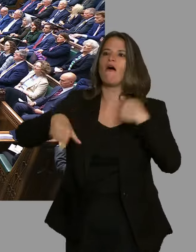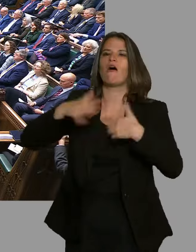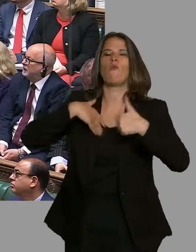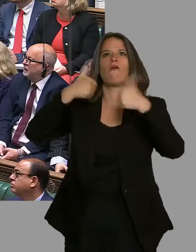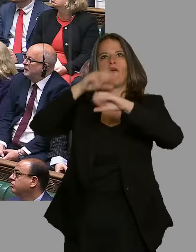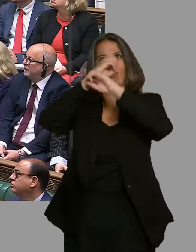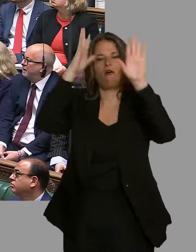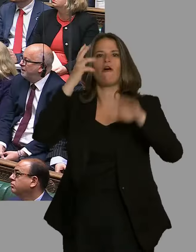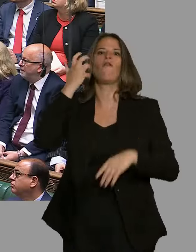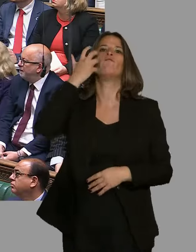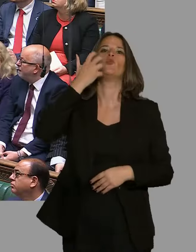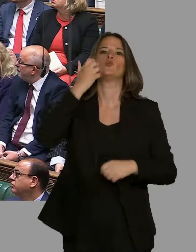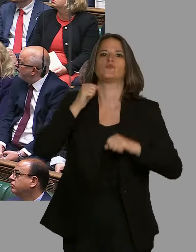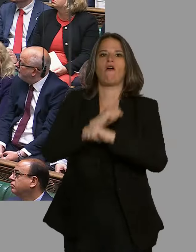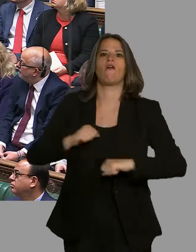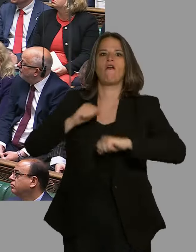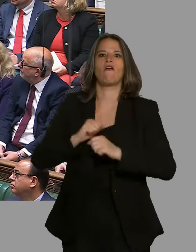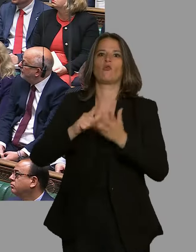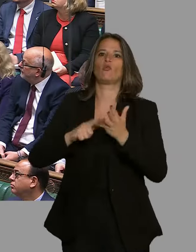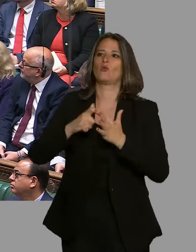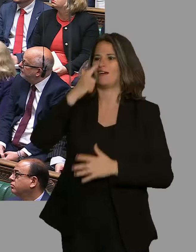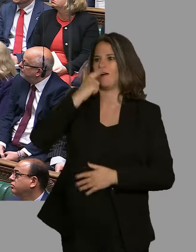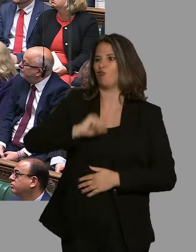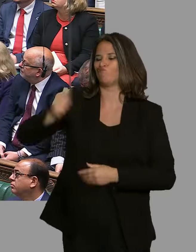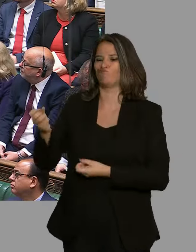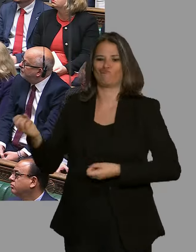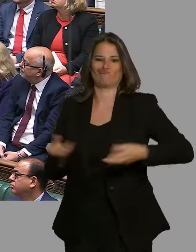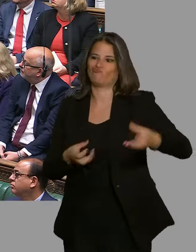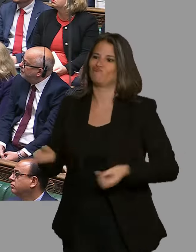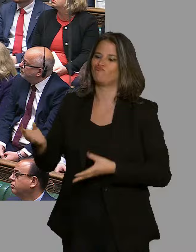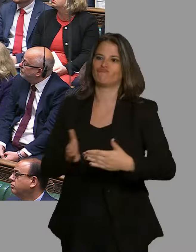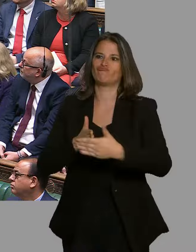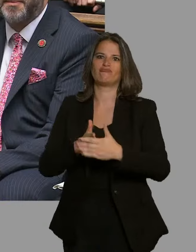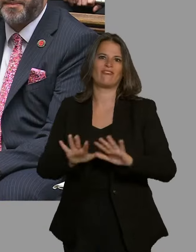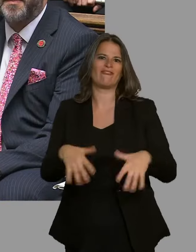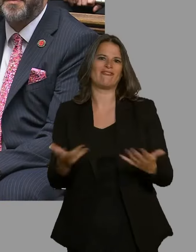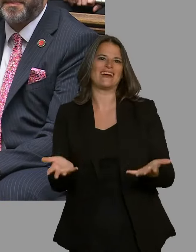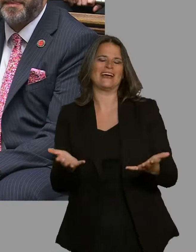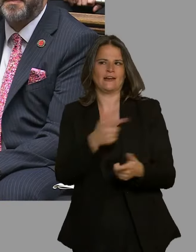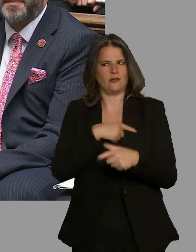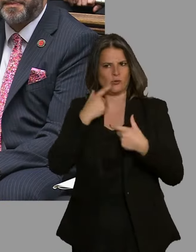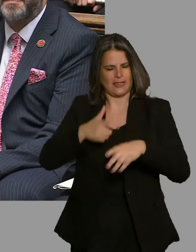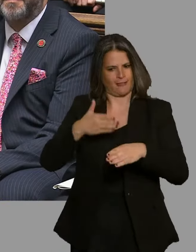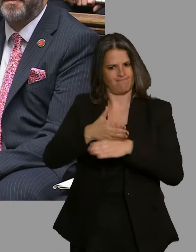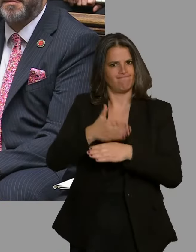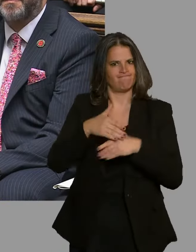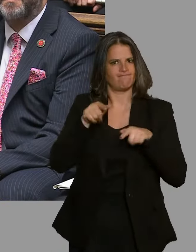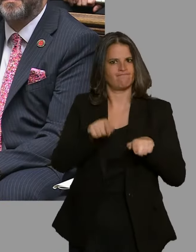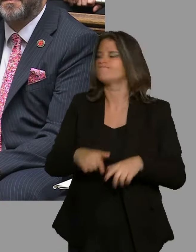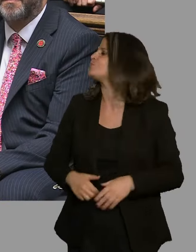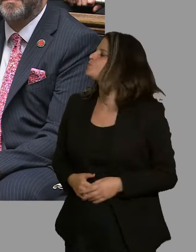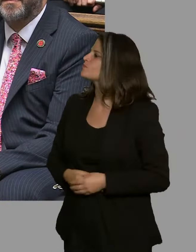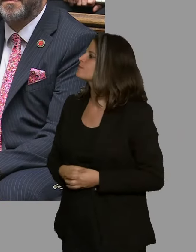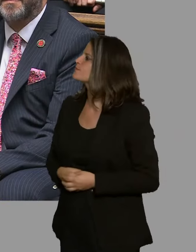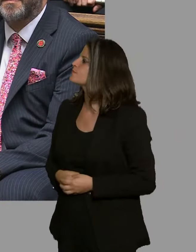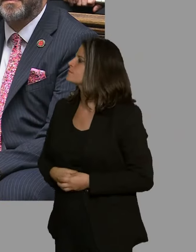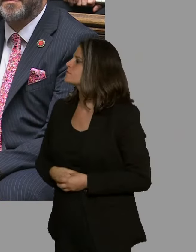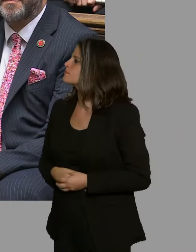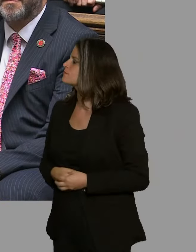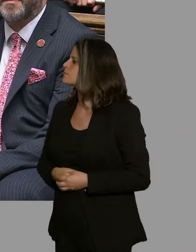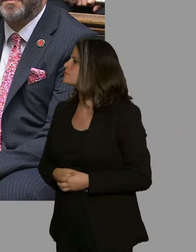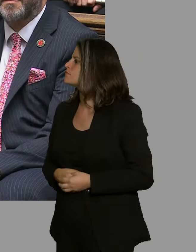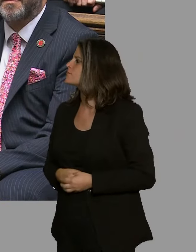that thriving high streets are essential to local growth. But in cities like mine, people are increasingly concerned by the